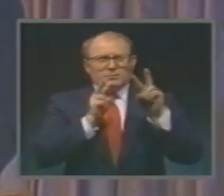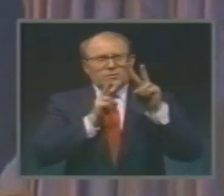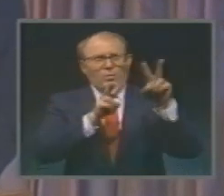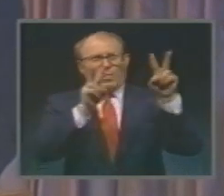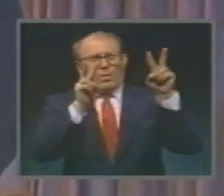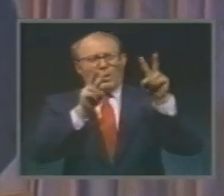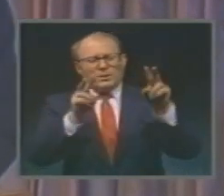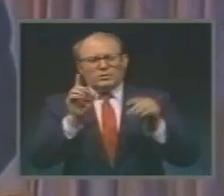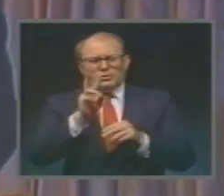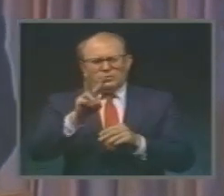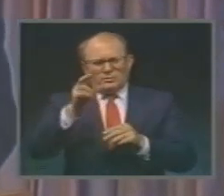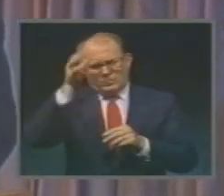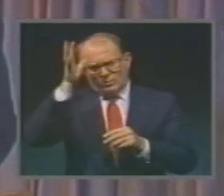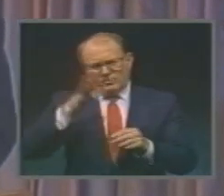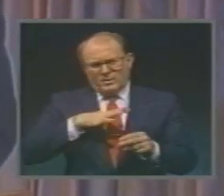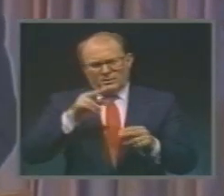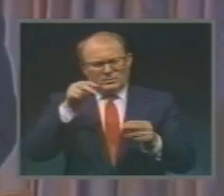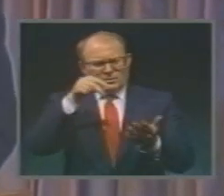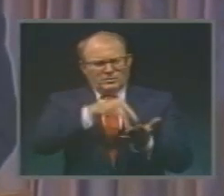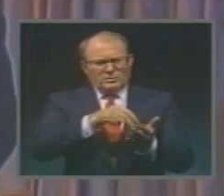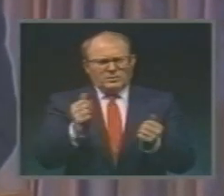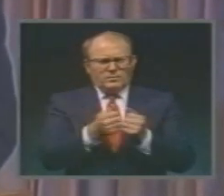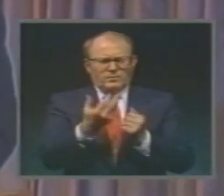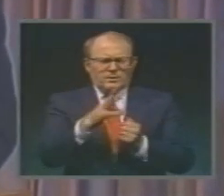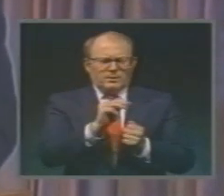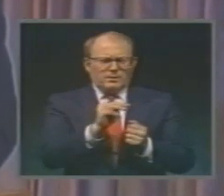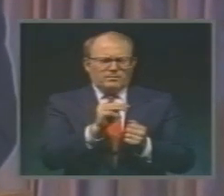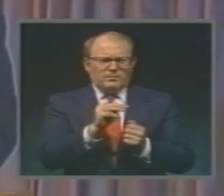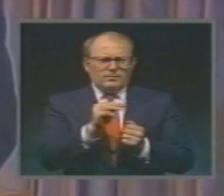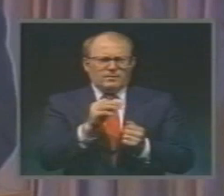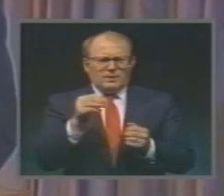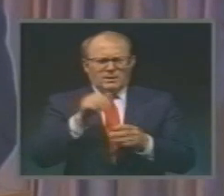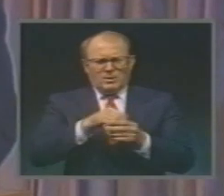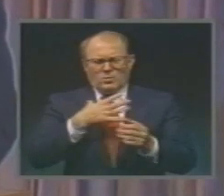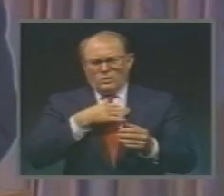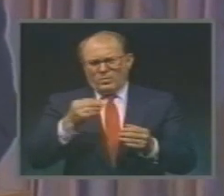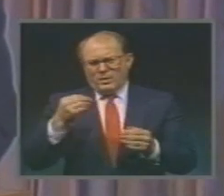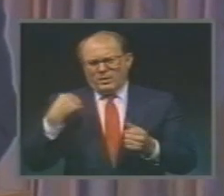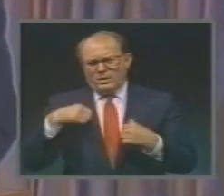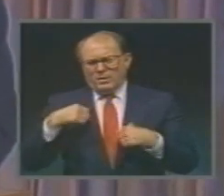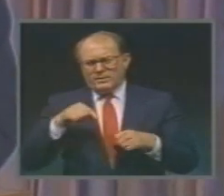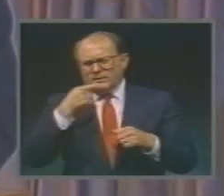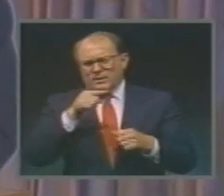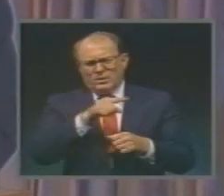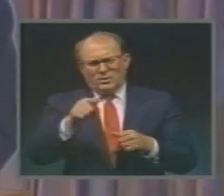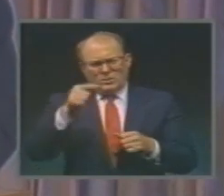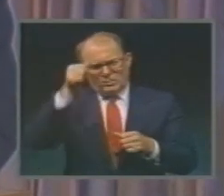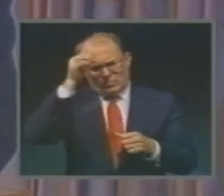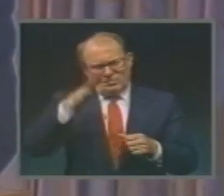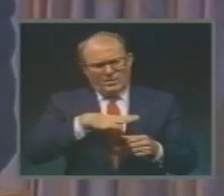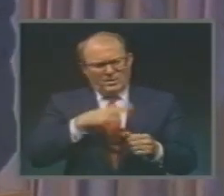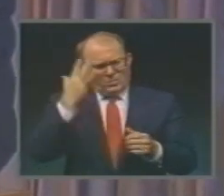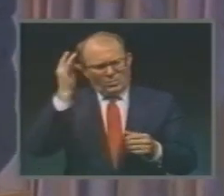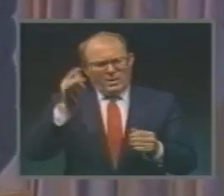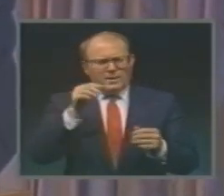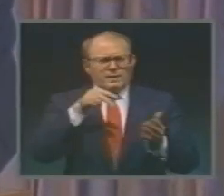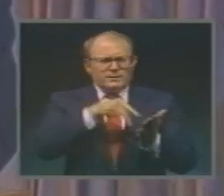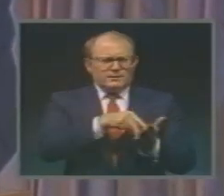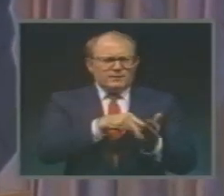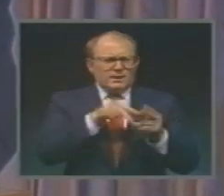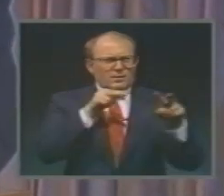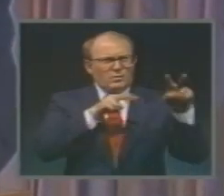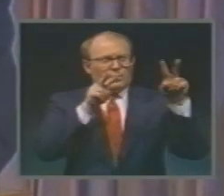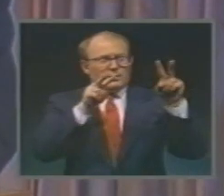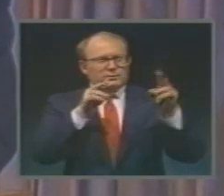up, behold, two men stood by them in white apparel, which also said, Ye men of Galilee, why stand ye gazing up